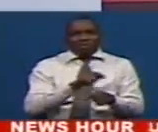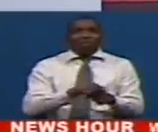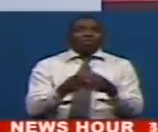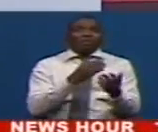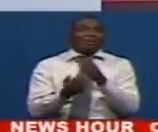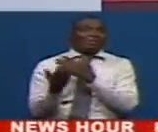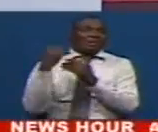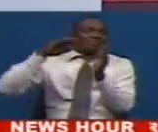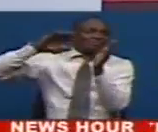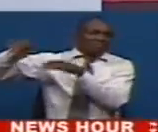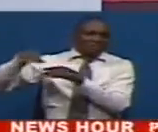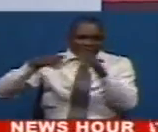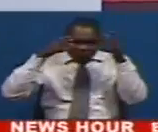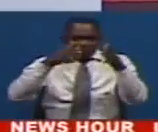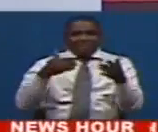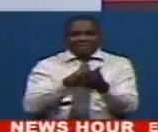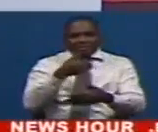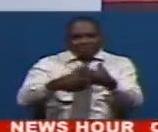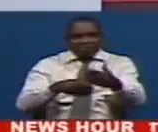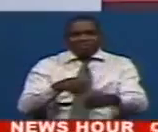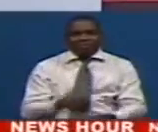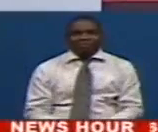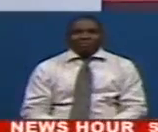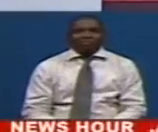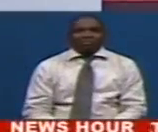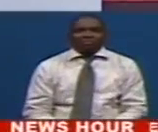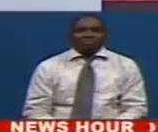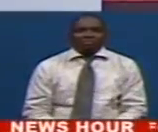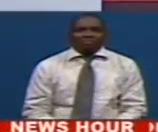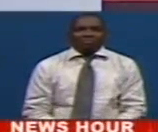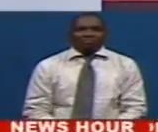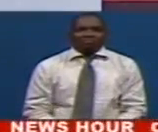past guide them and spur them on to serve with integrity.